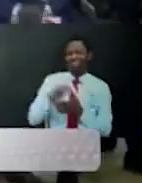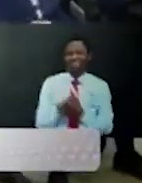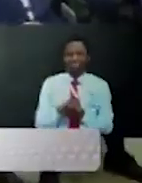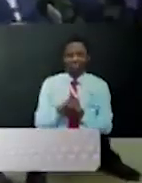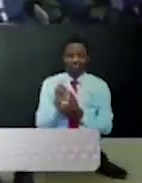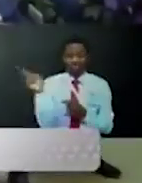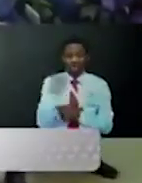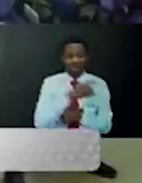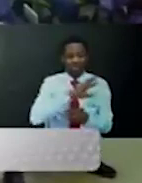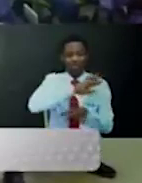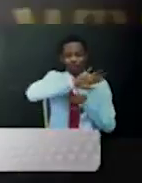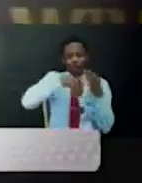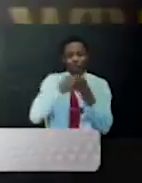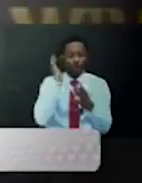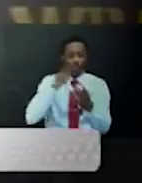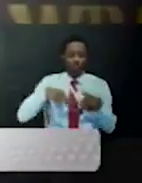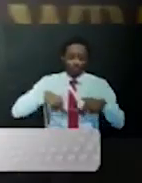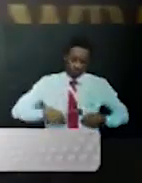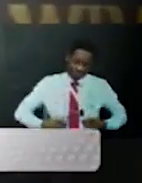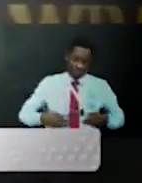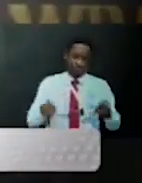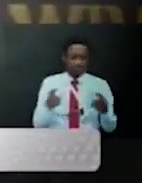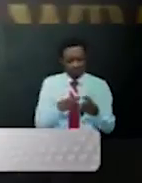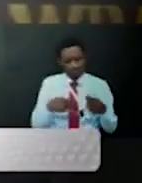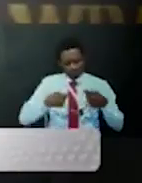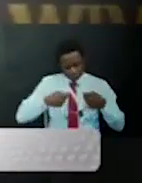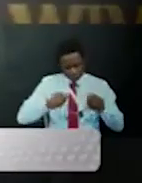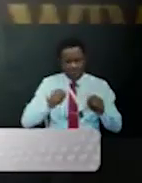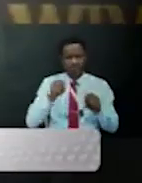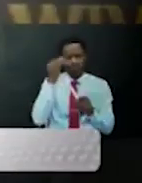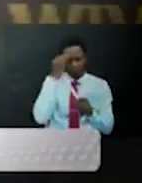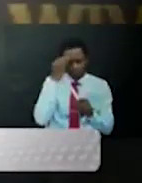go there. And so let us try